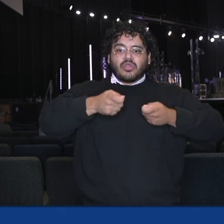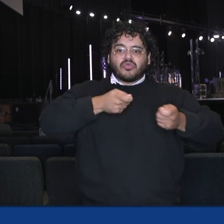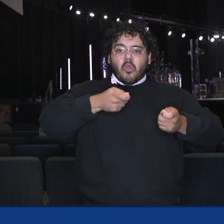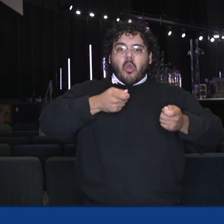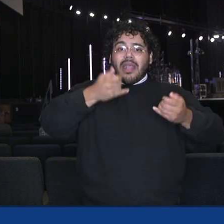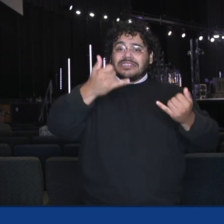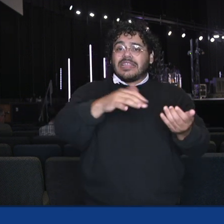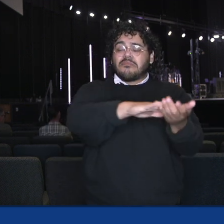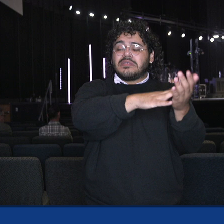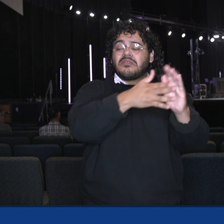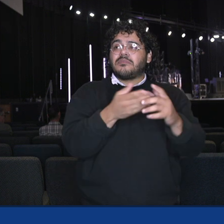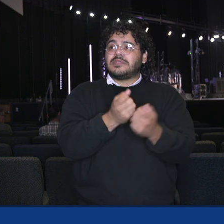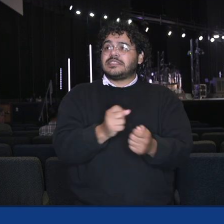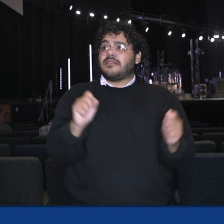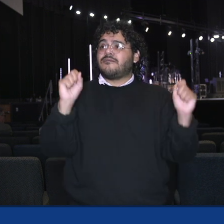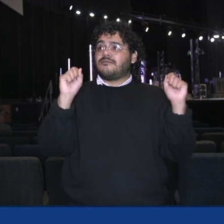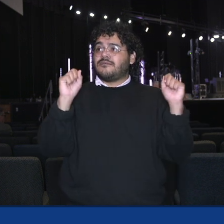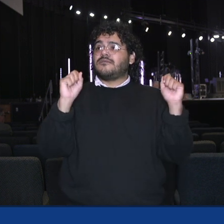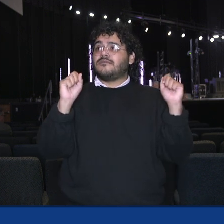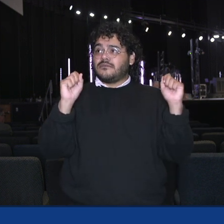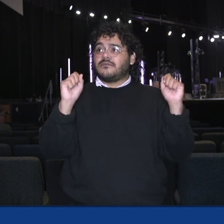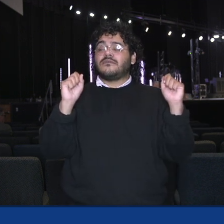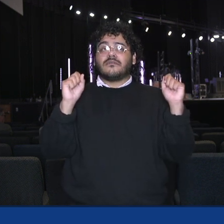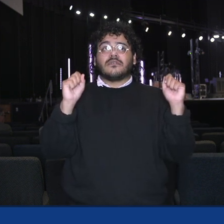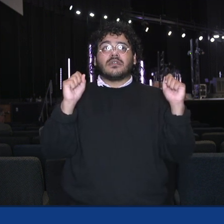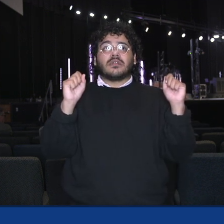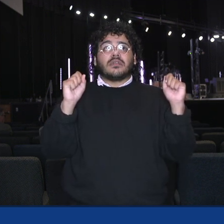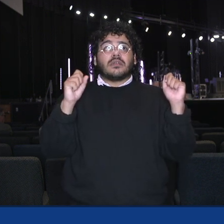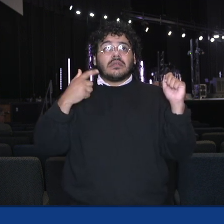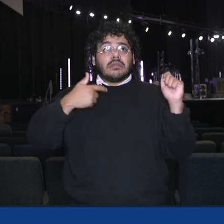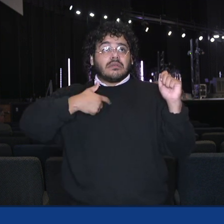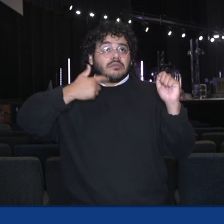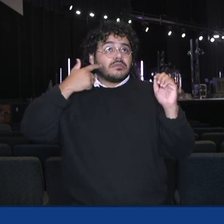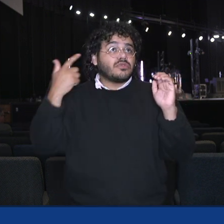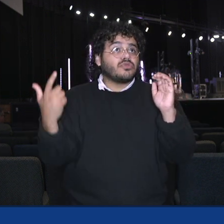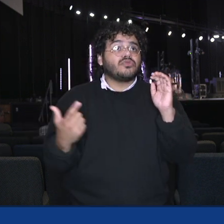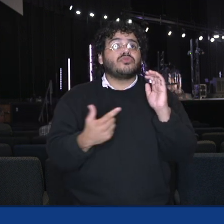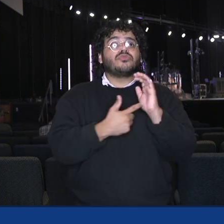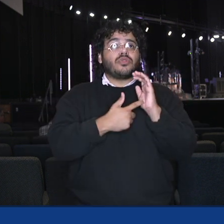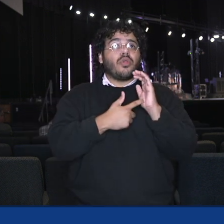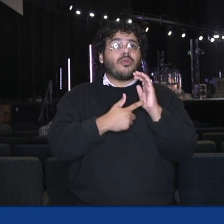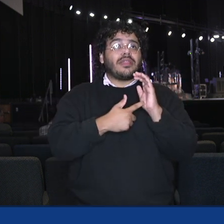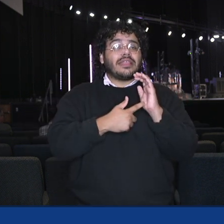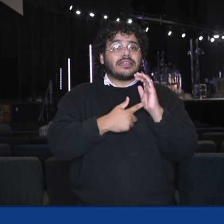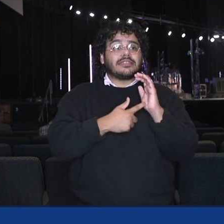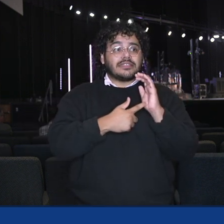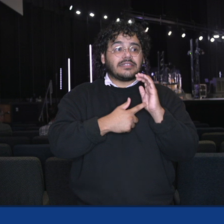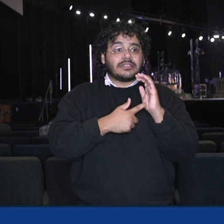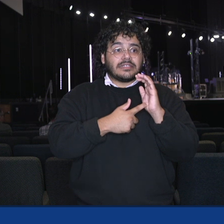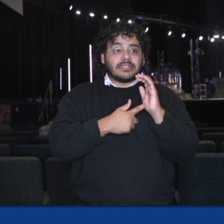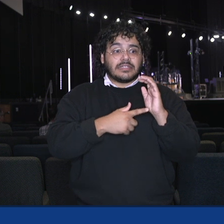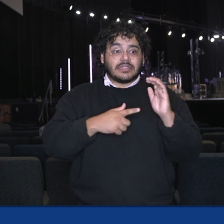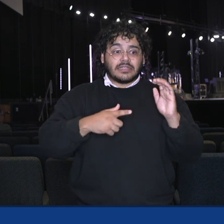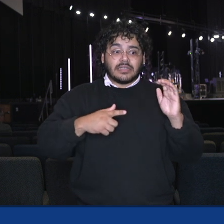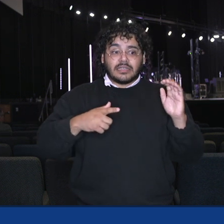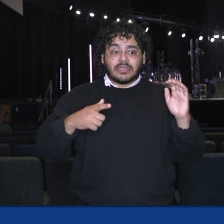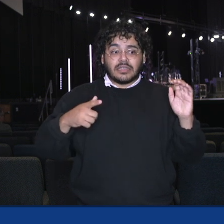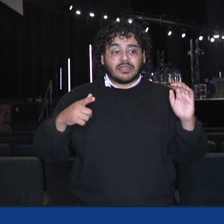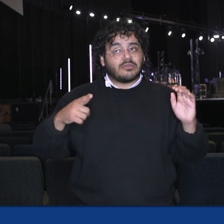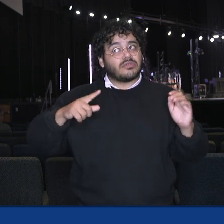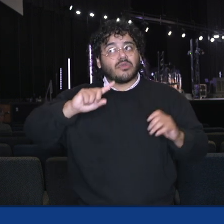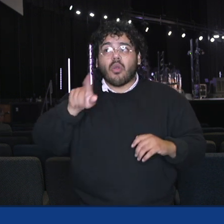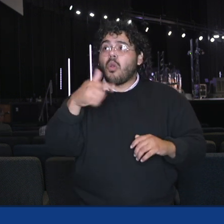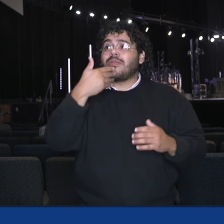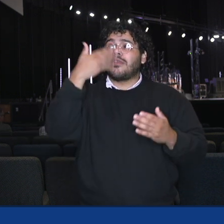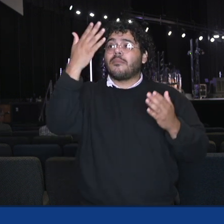And what I notice is all of a sudden, where there was nothing but bad news, there